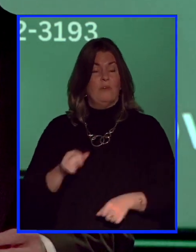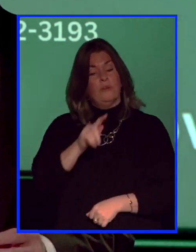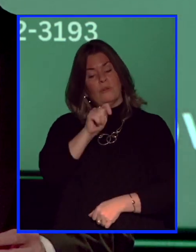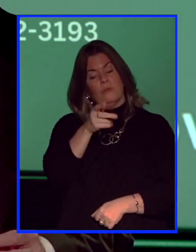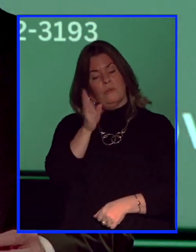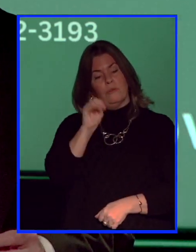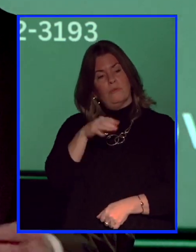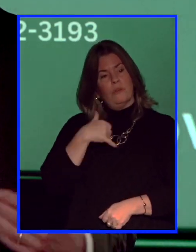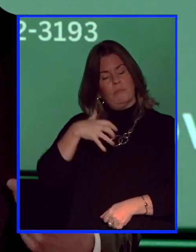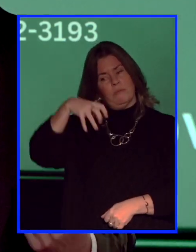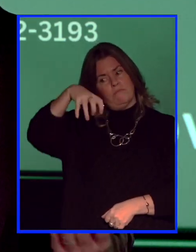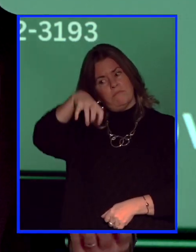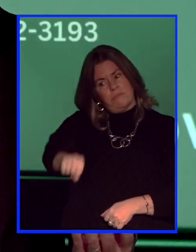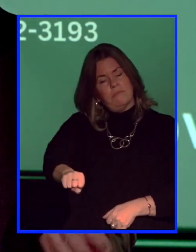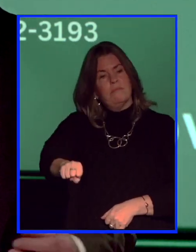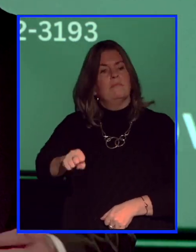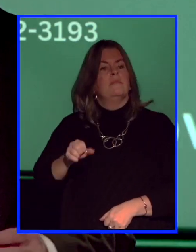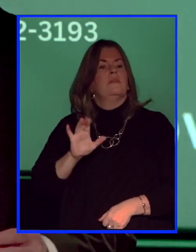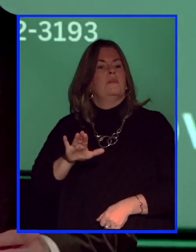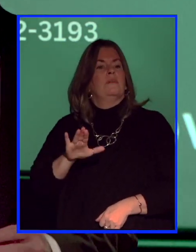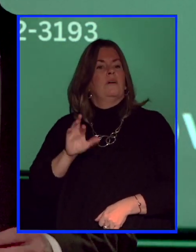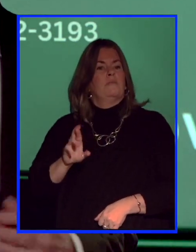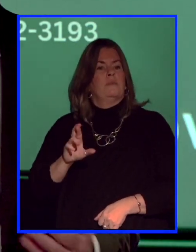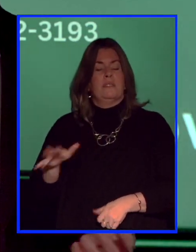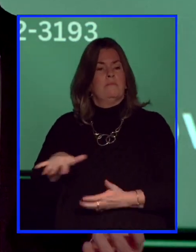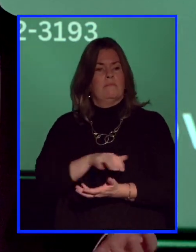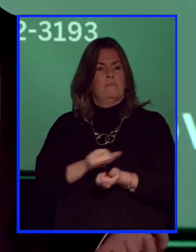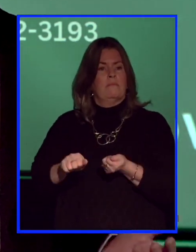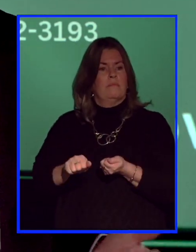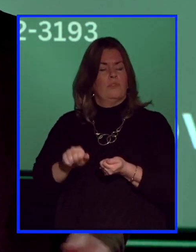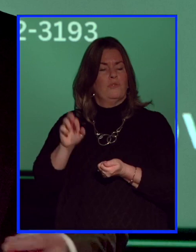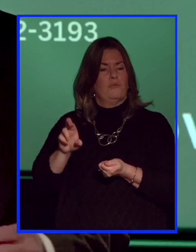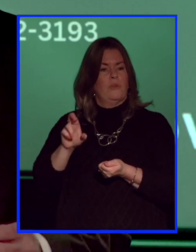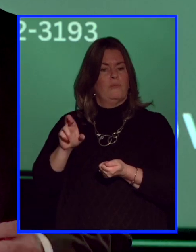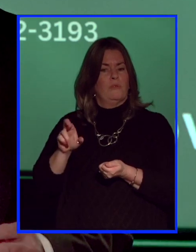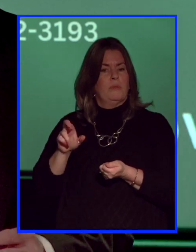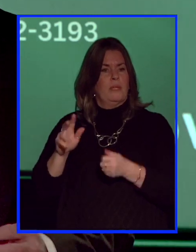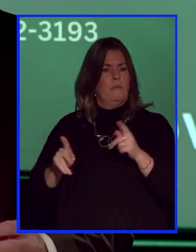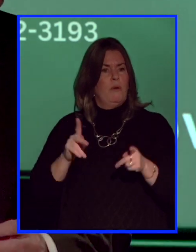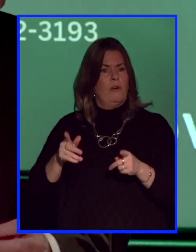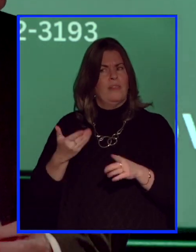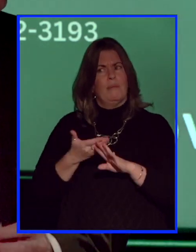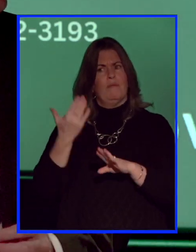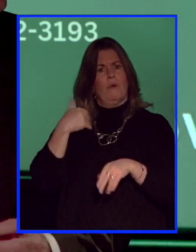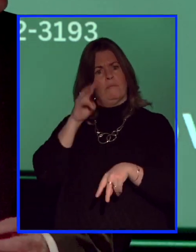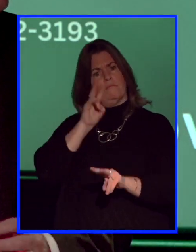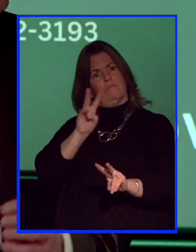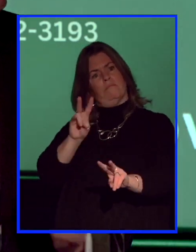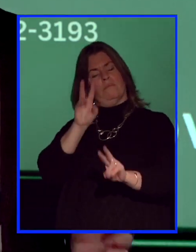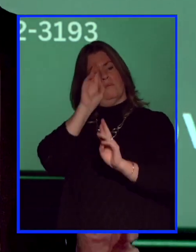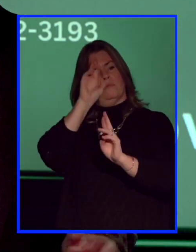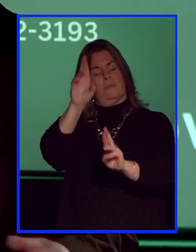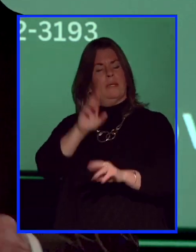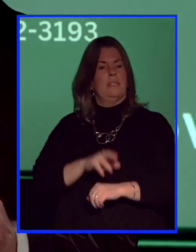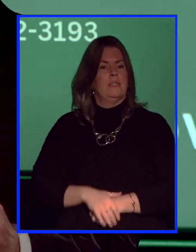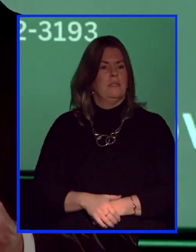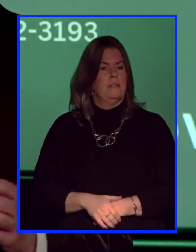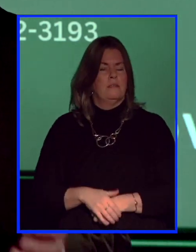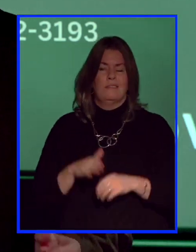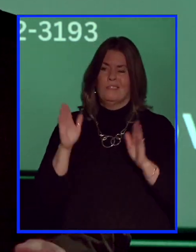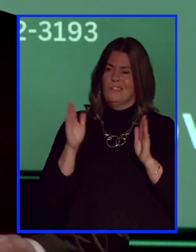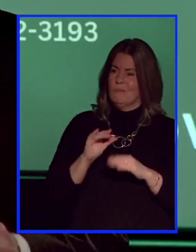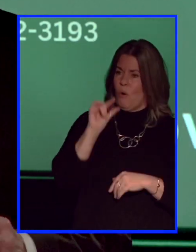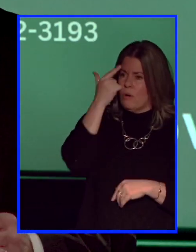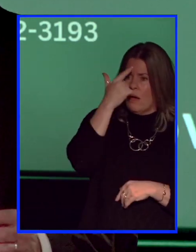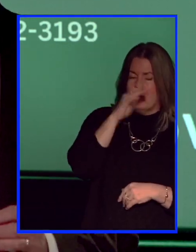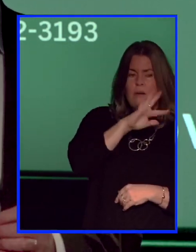on the Republican Party. My view, he destroyed the Republican Party a lot of us have admired over the years. You know, small government,